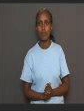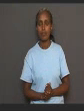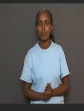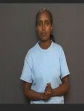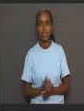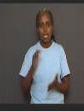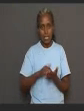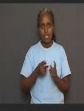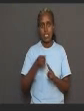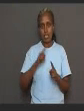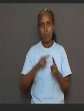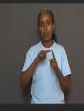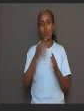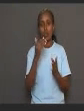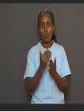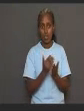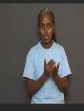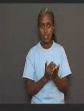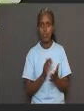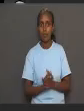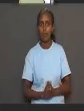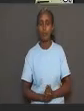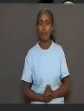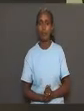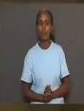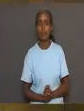Let's get back to our lesson.